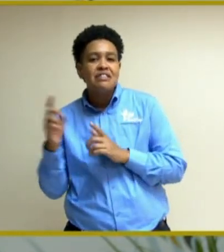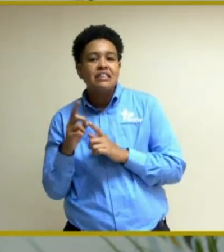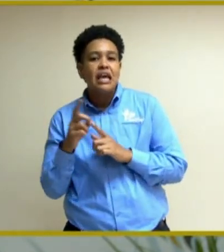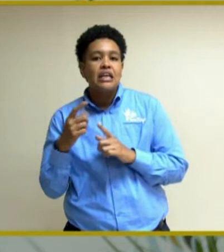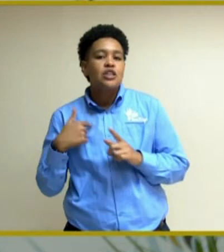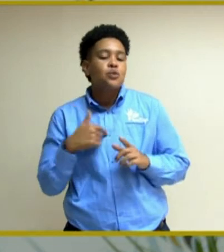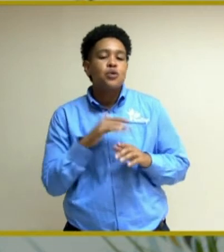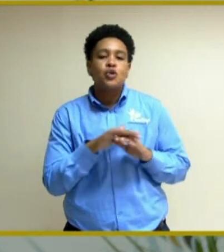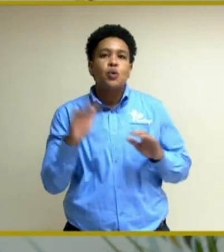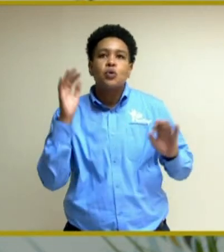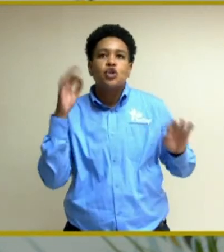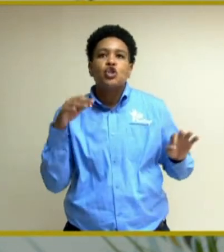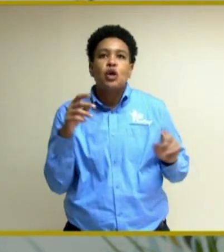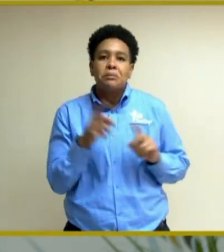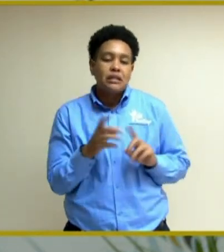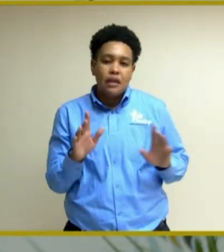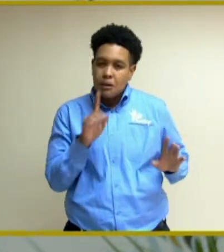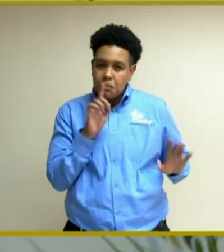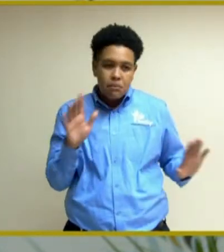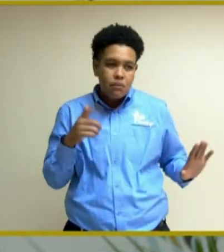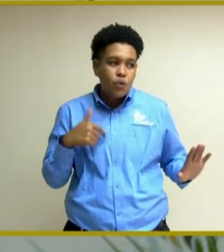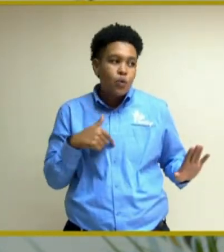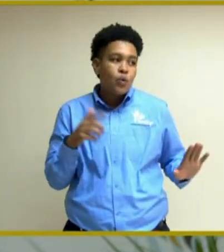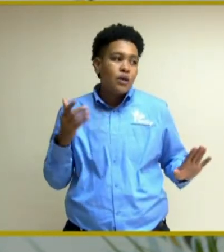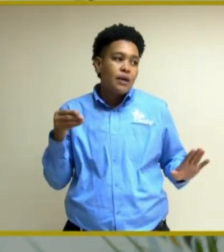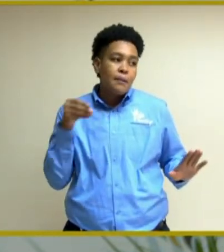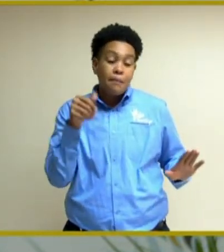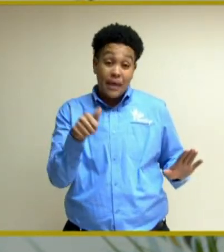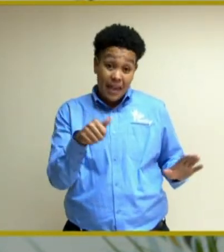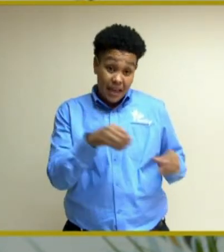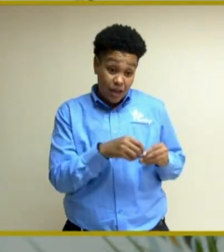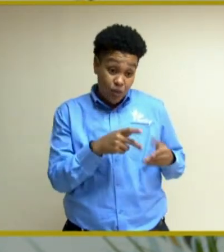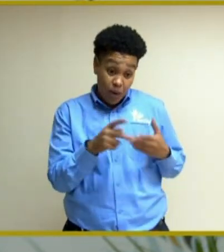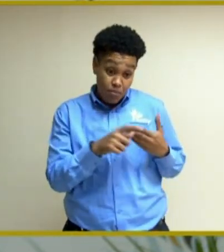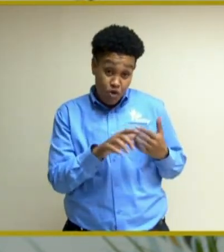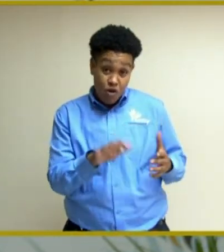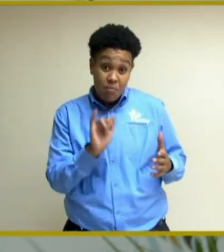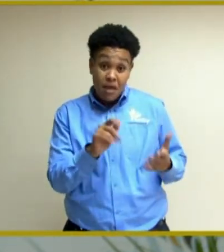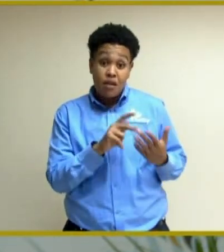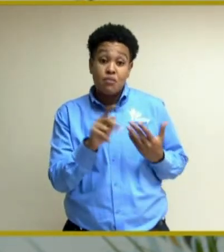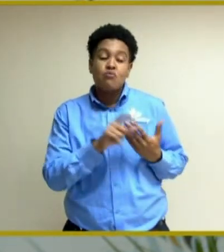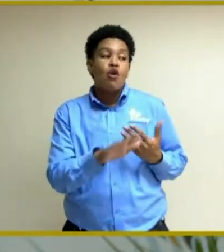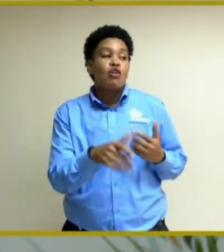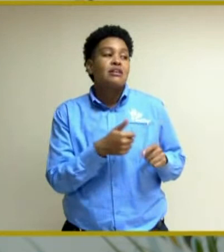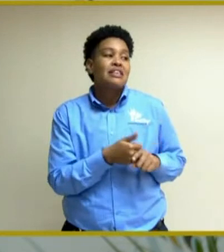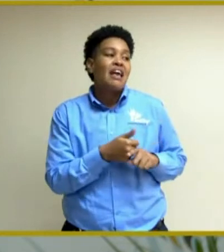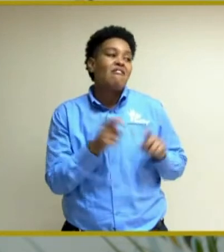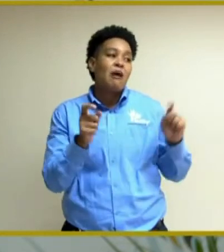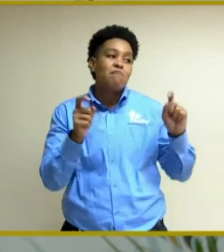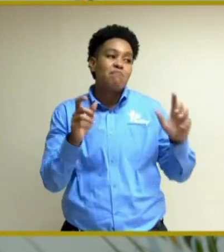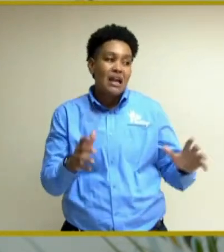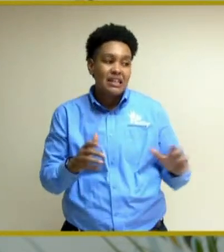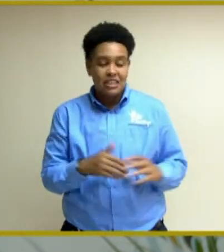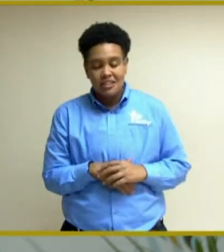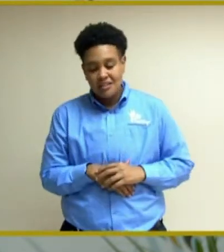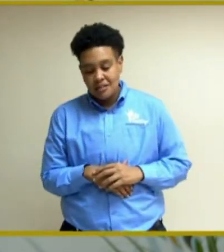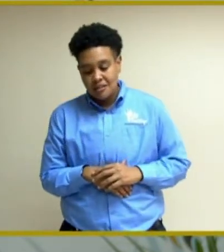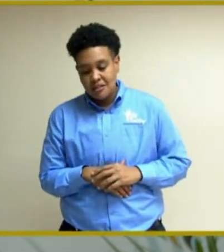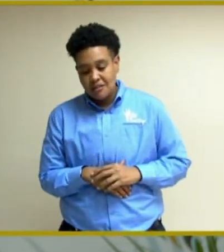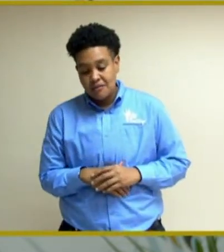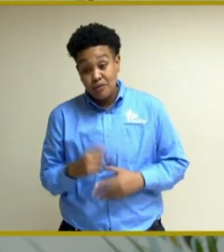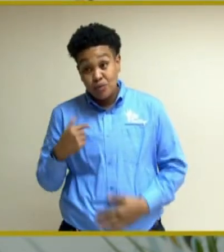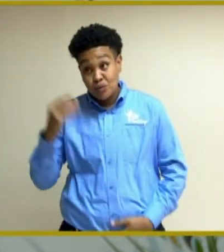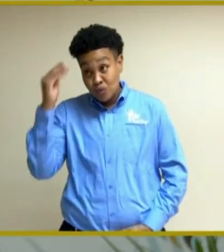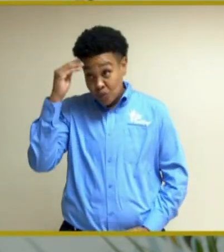dates. You know, we have paid into a pool. That pool is managed, and we are told when